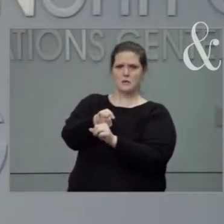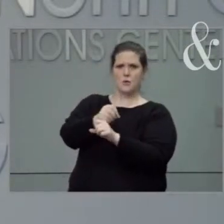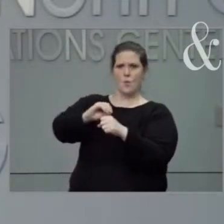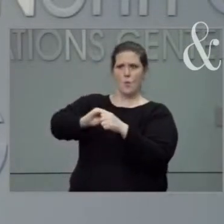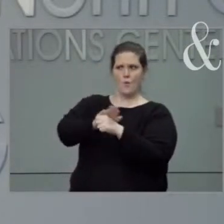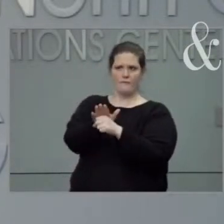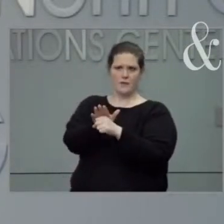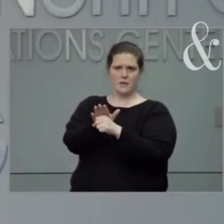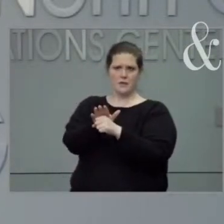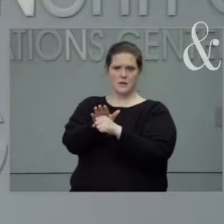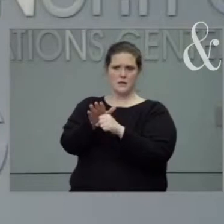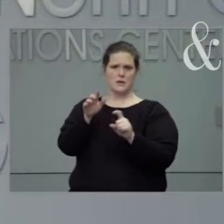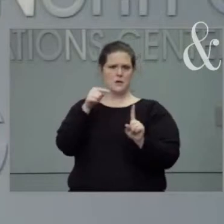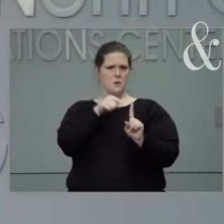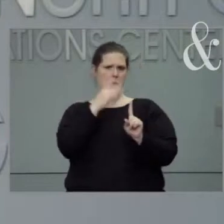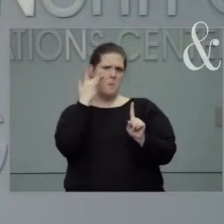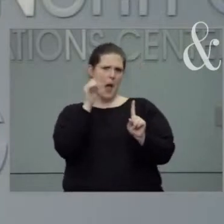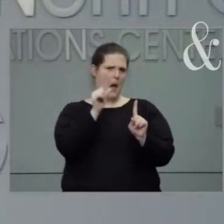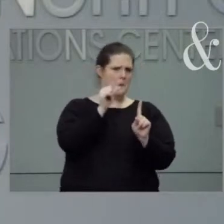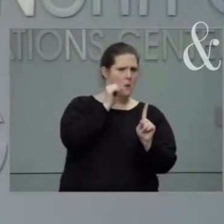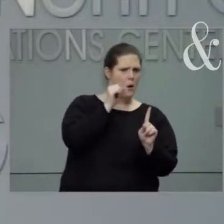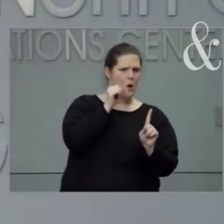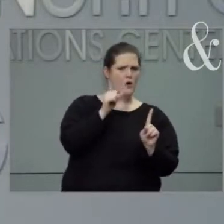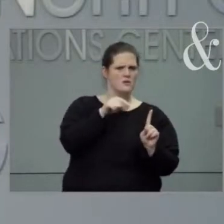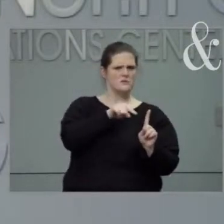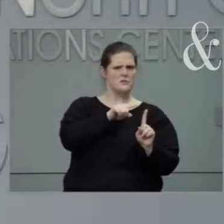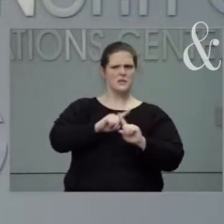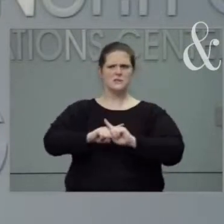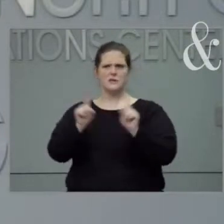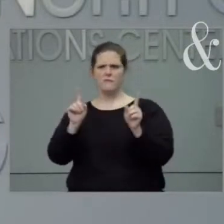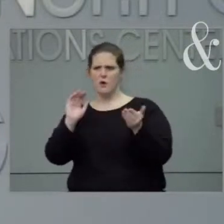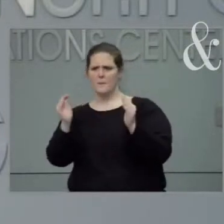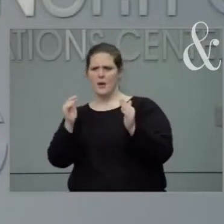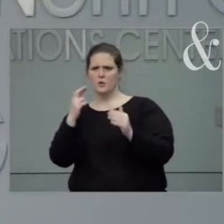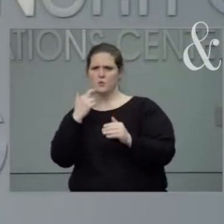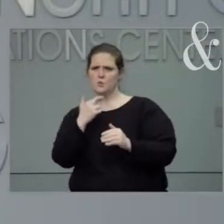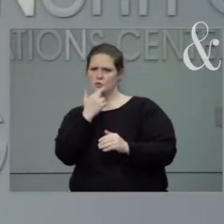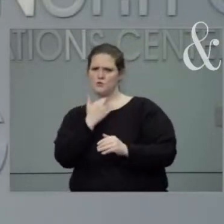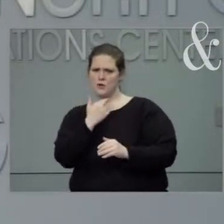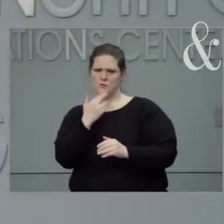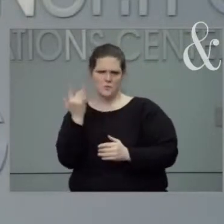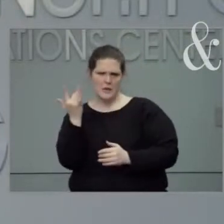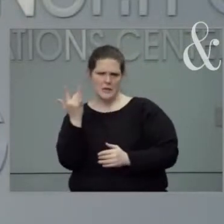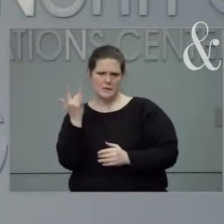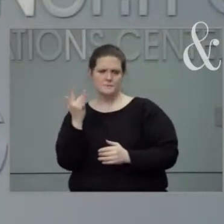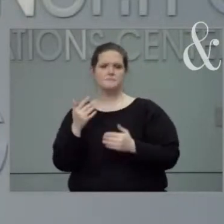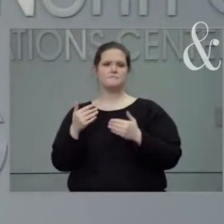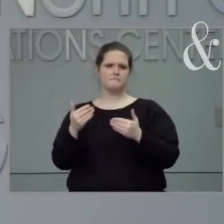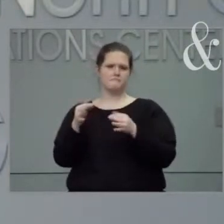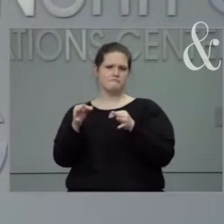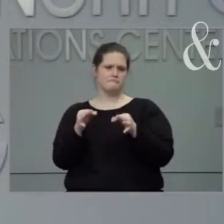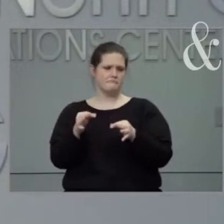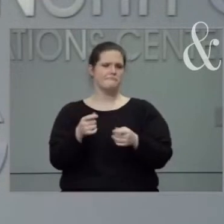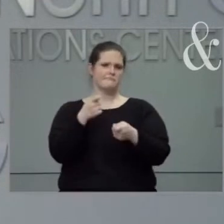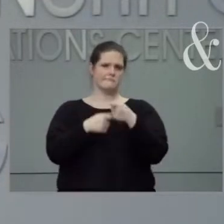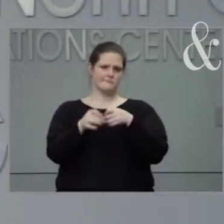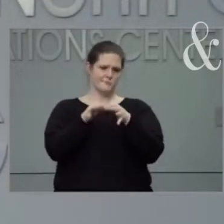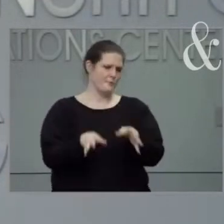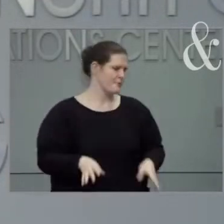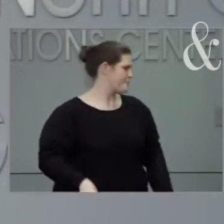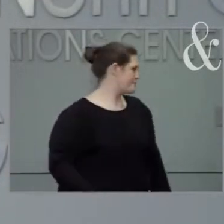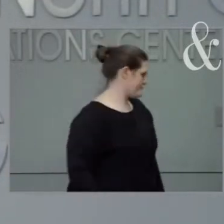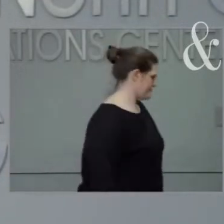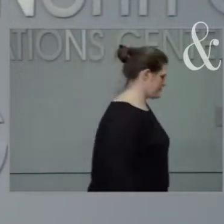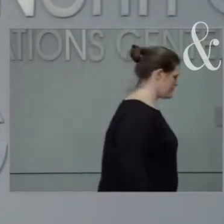why continue to treat them differently than restaurants, breweries, and wineries? So our healthcare officials have spent a lot